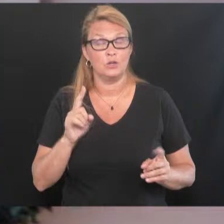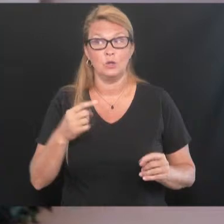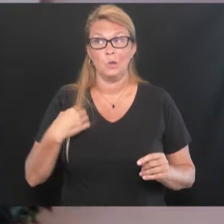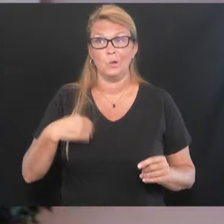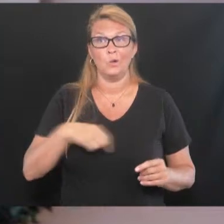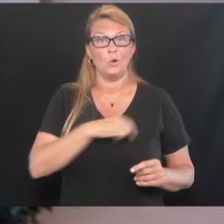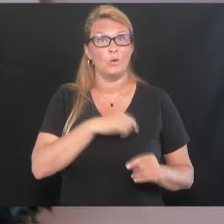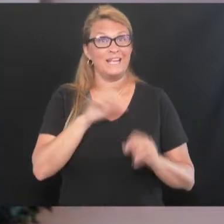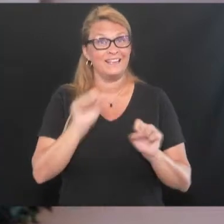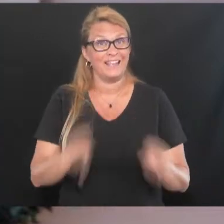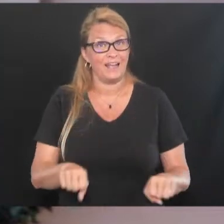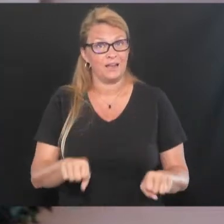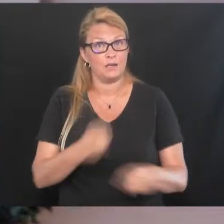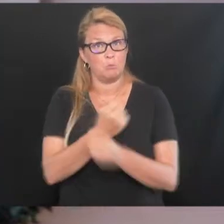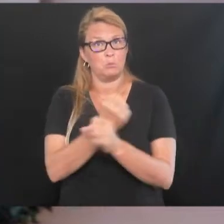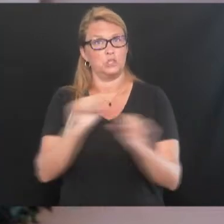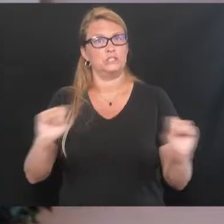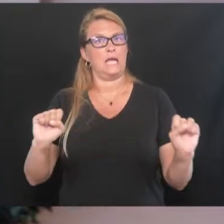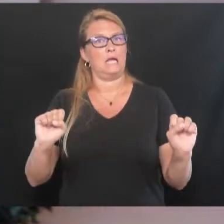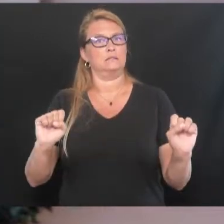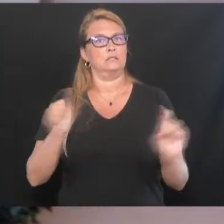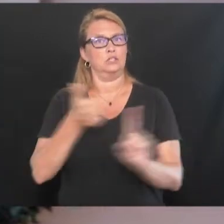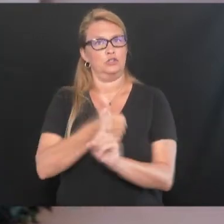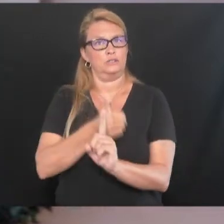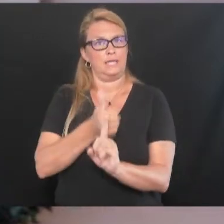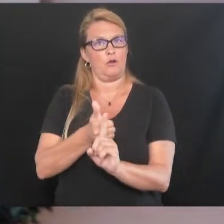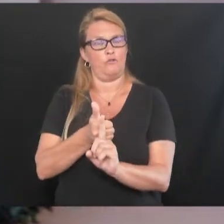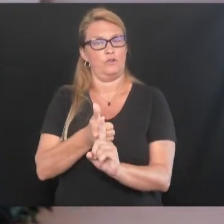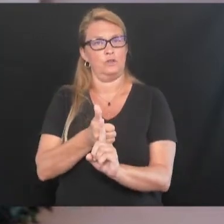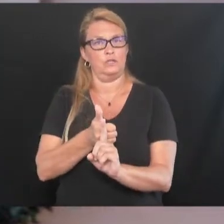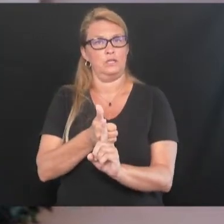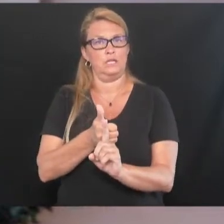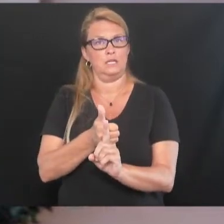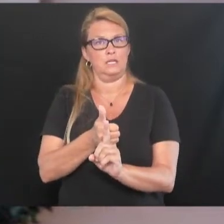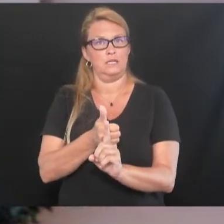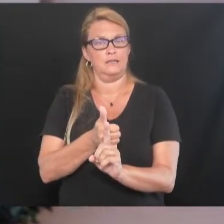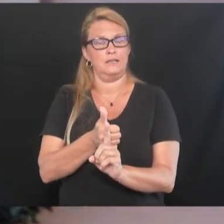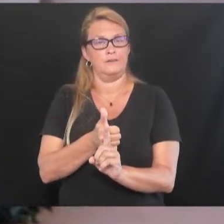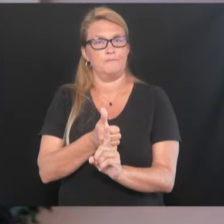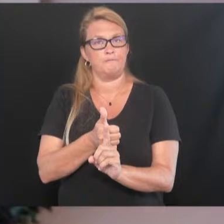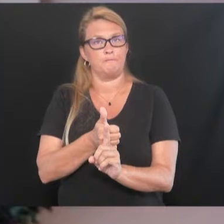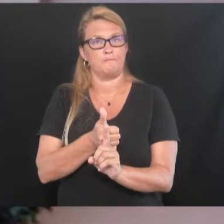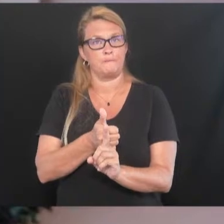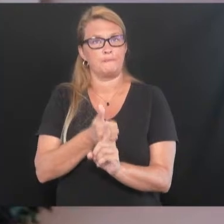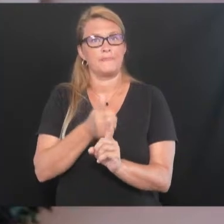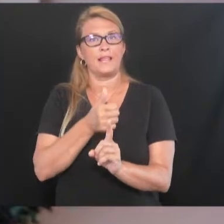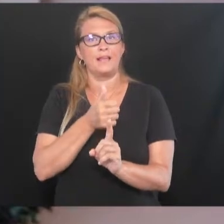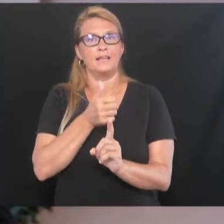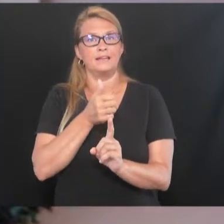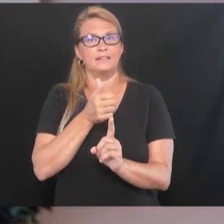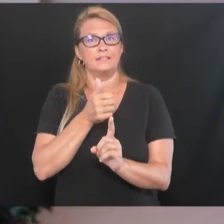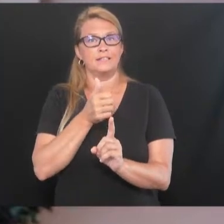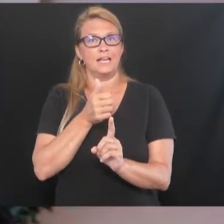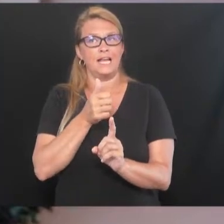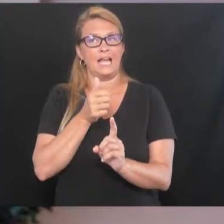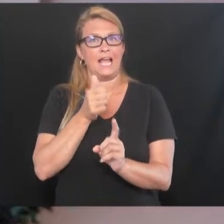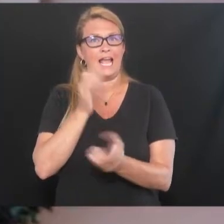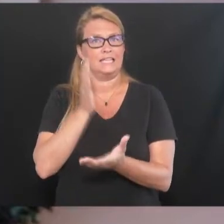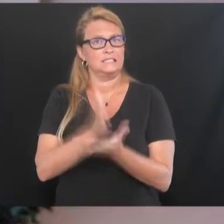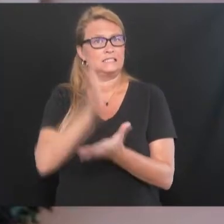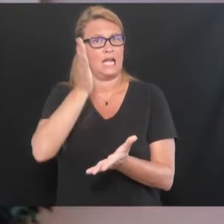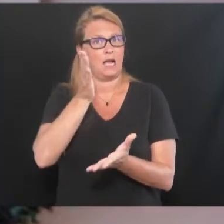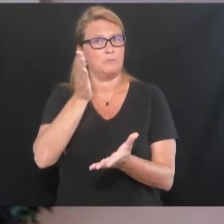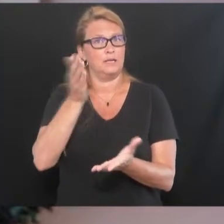can protect ourselves and not be sources of new variant